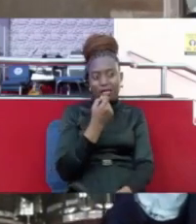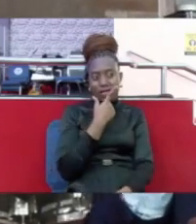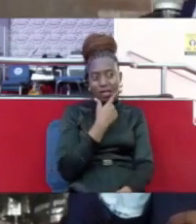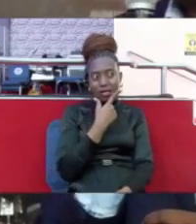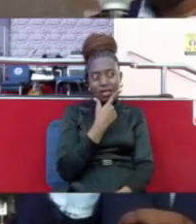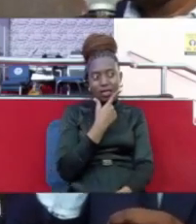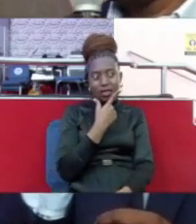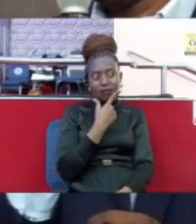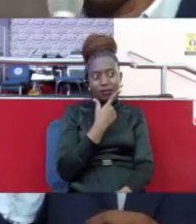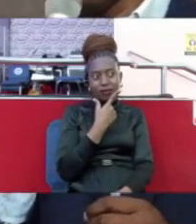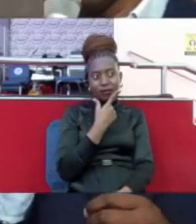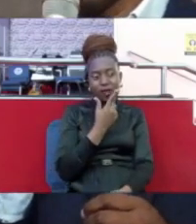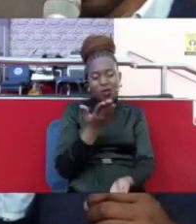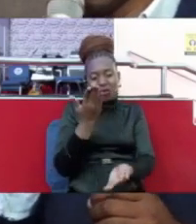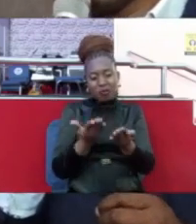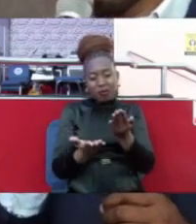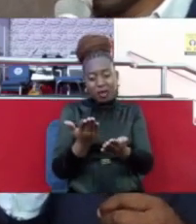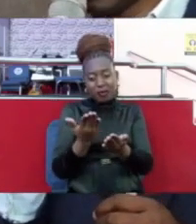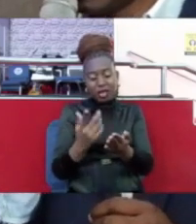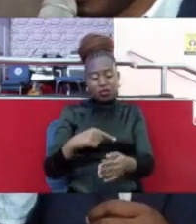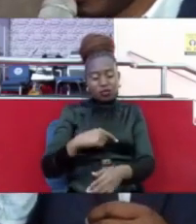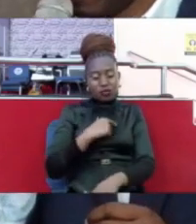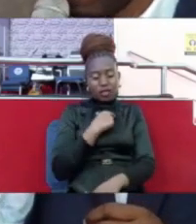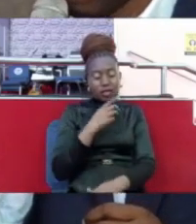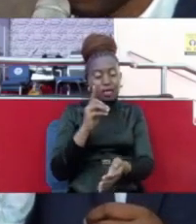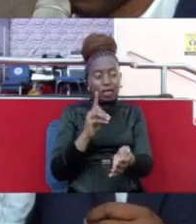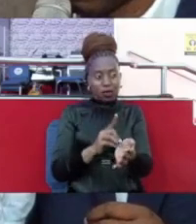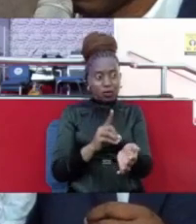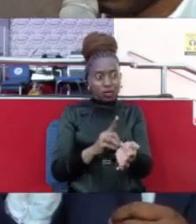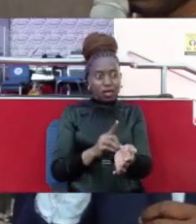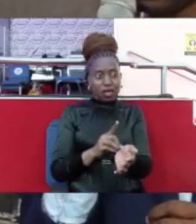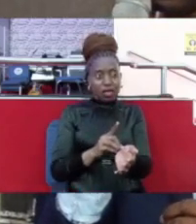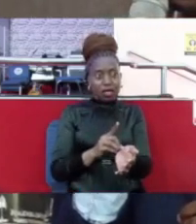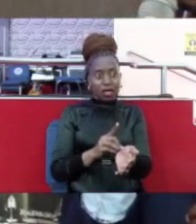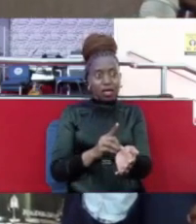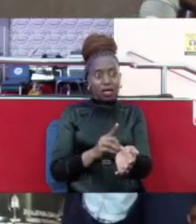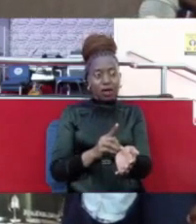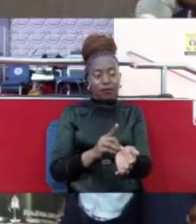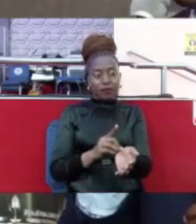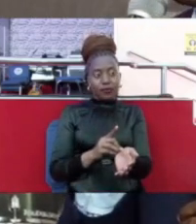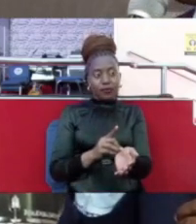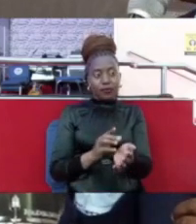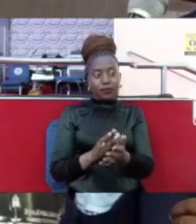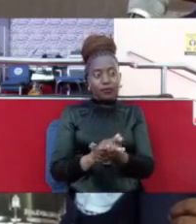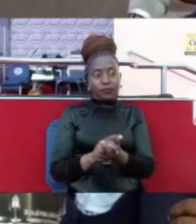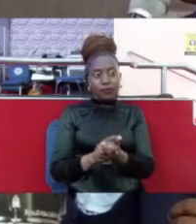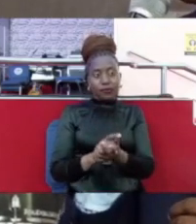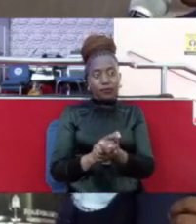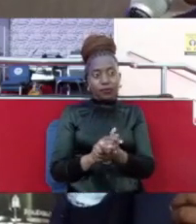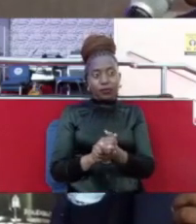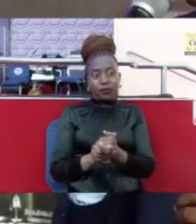or to visit a doctor. And it was a church that's in a